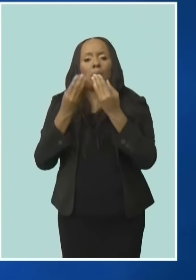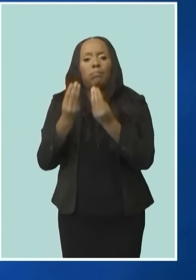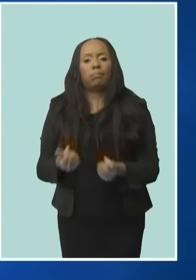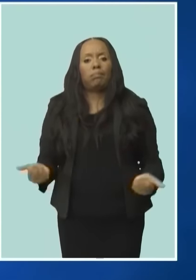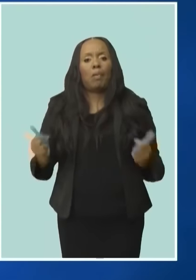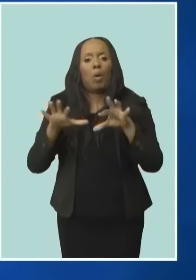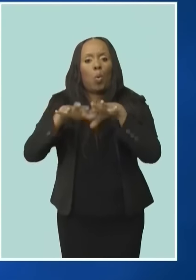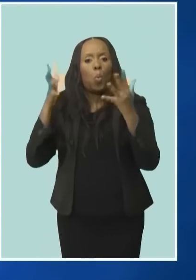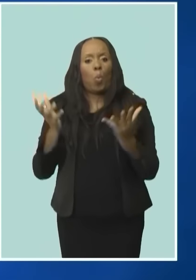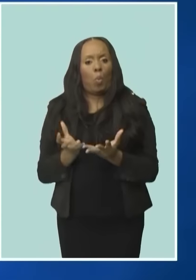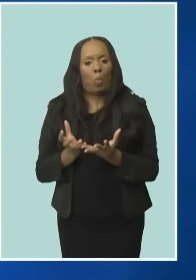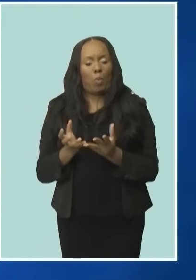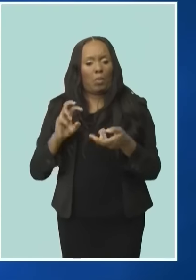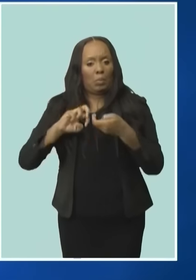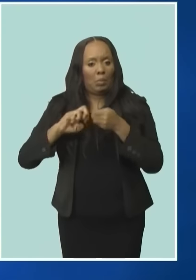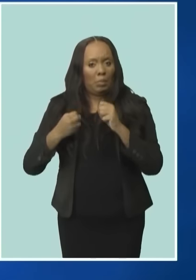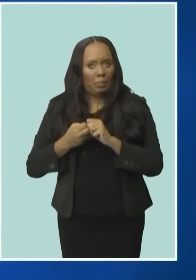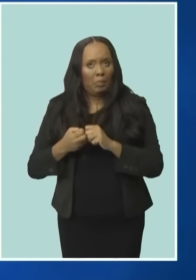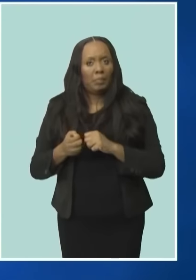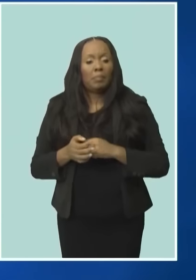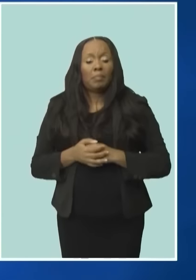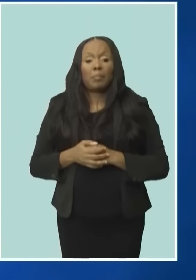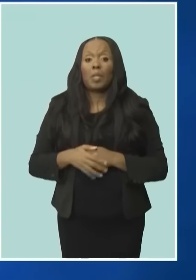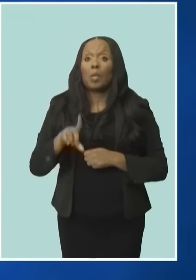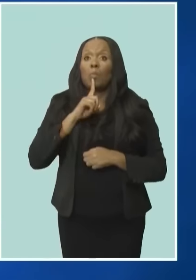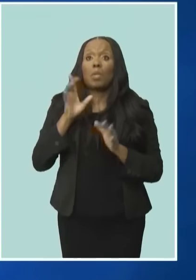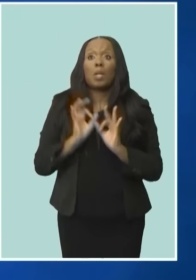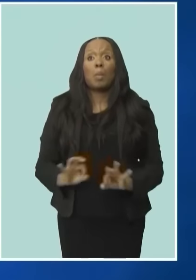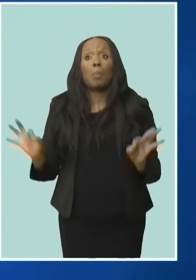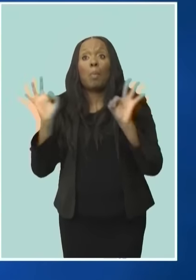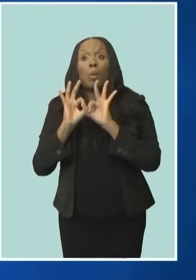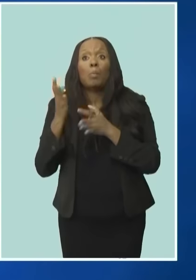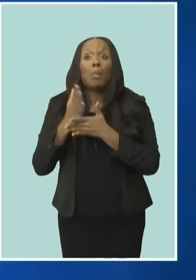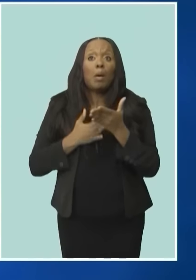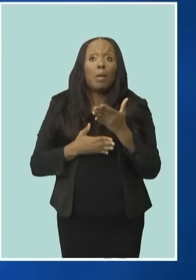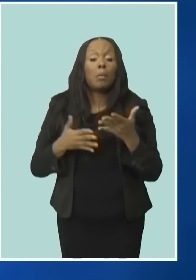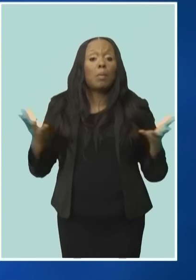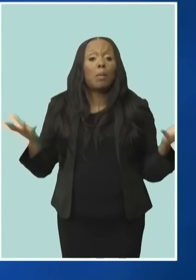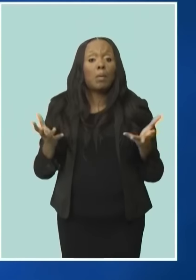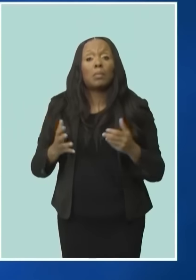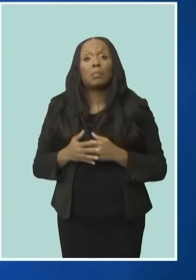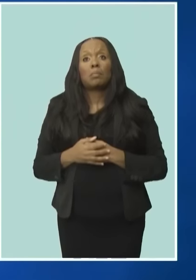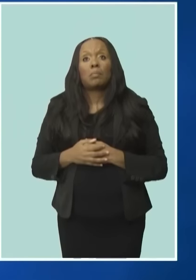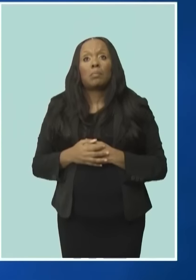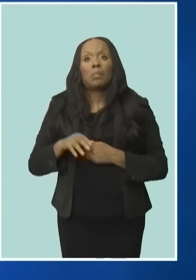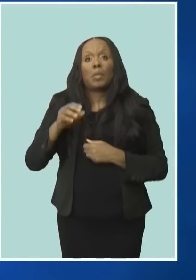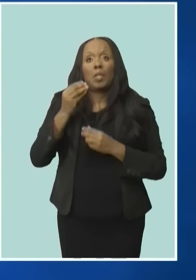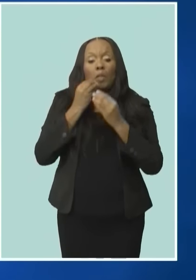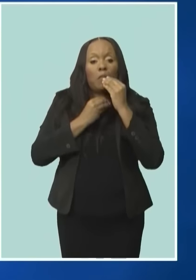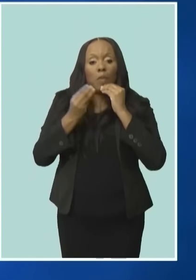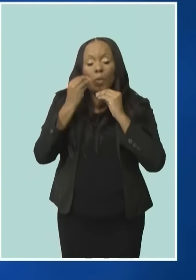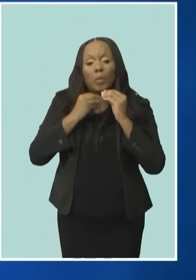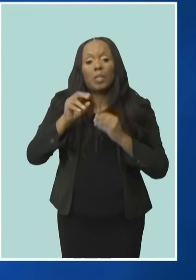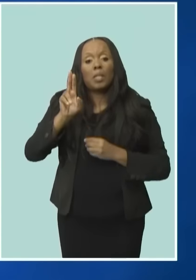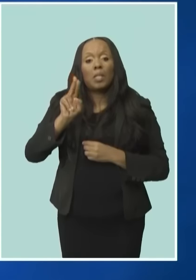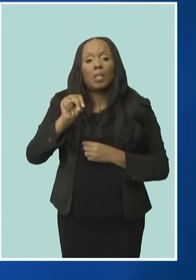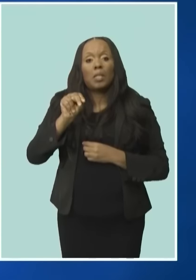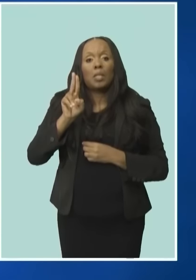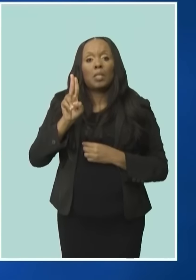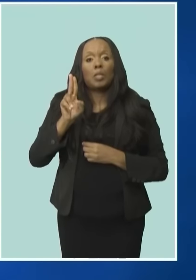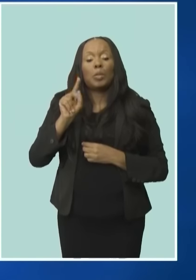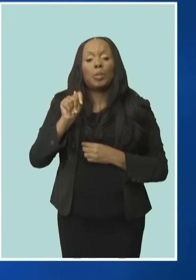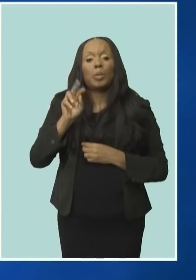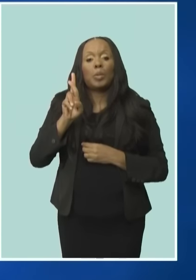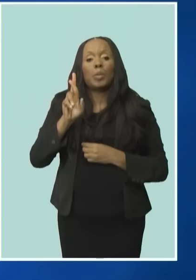challenges. Minister Blackman said a key component of the MOU is the nutritional labelling system for the school meals department